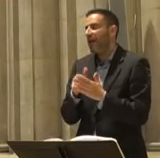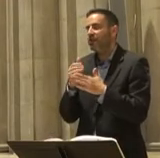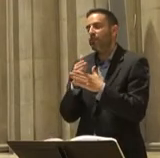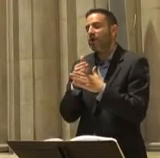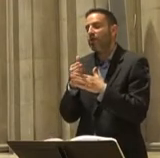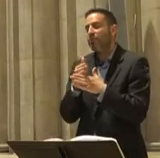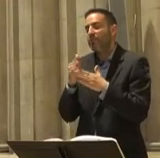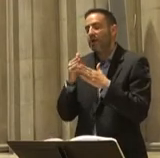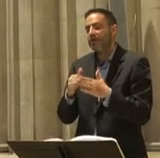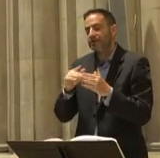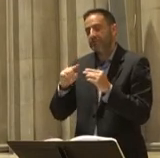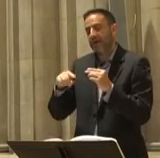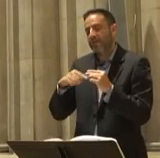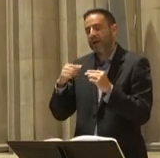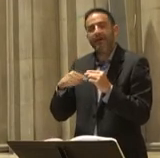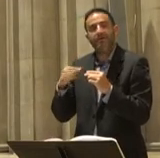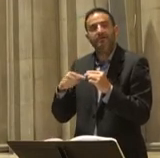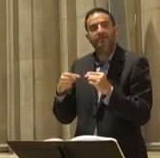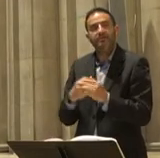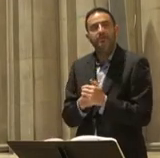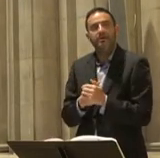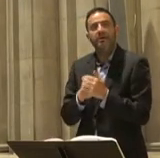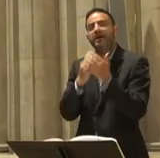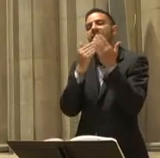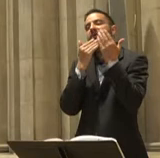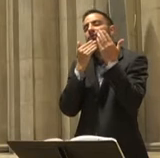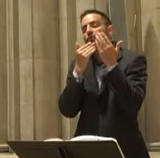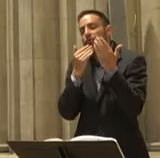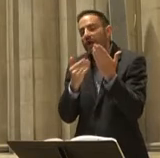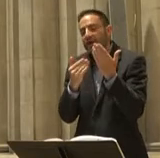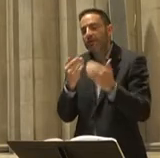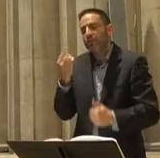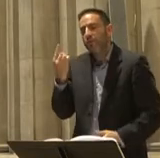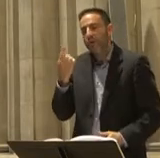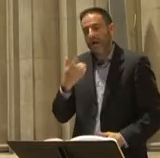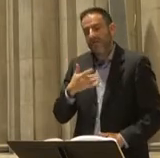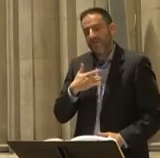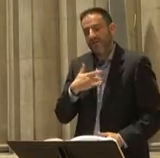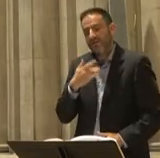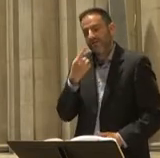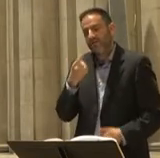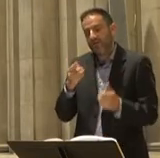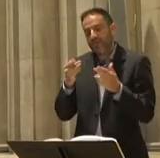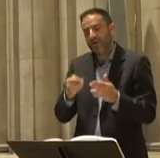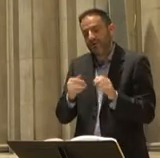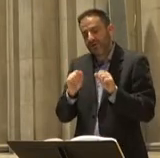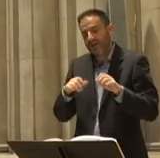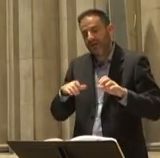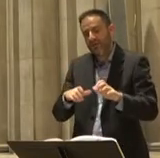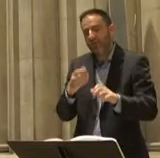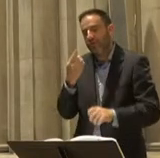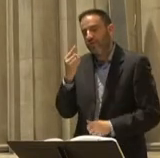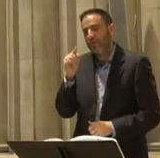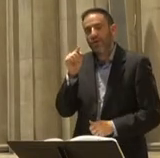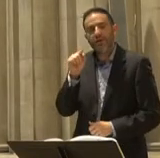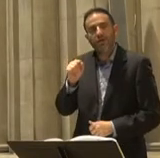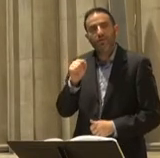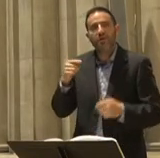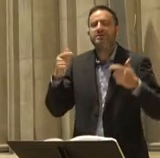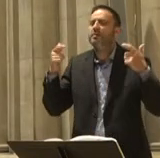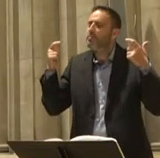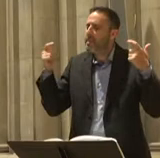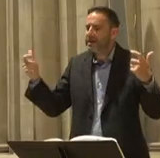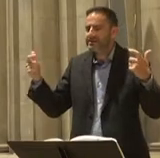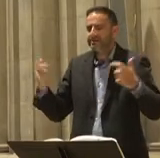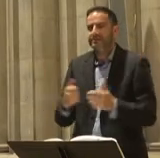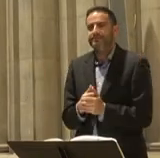partnership is all about. And the gratitude one feels for the person who can do it for you is immense.